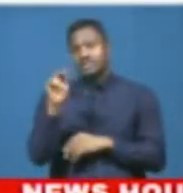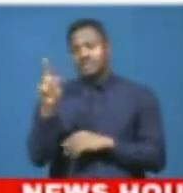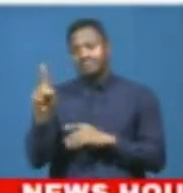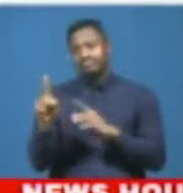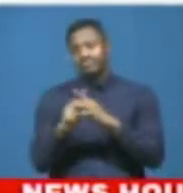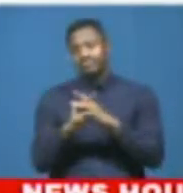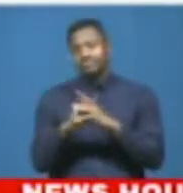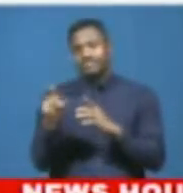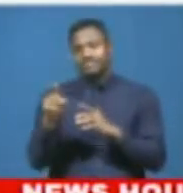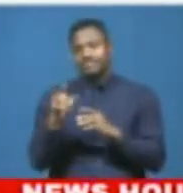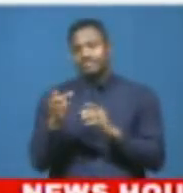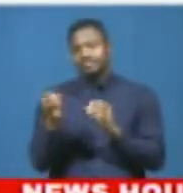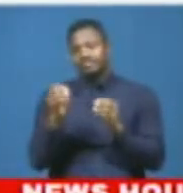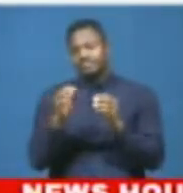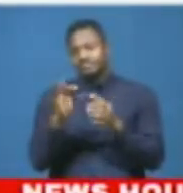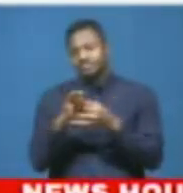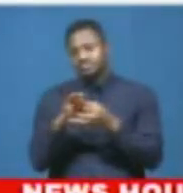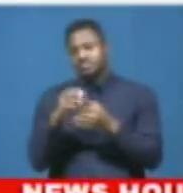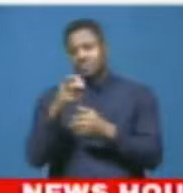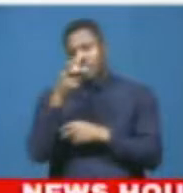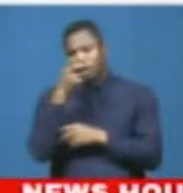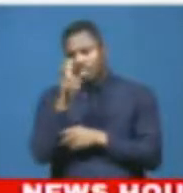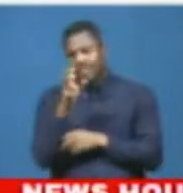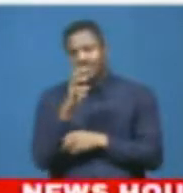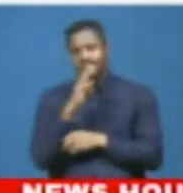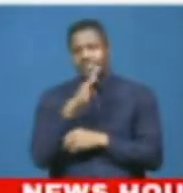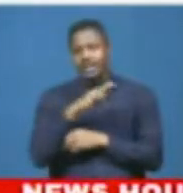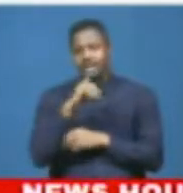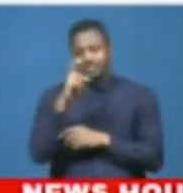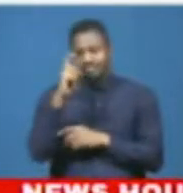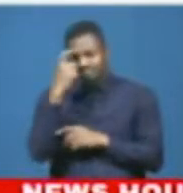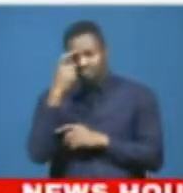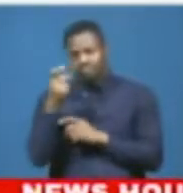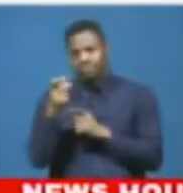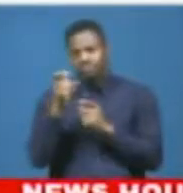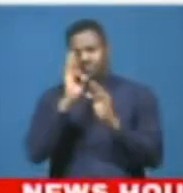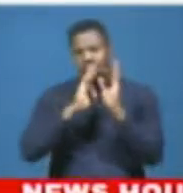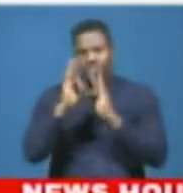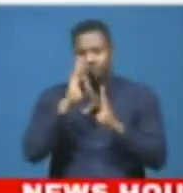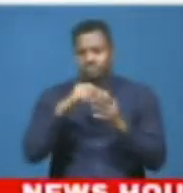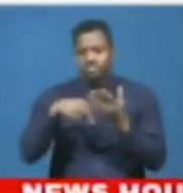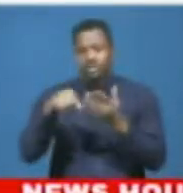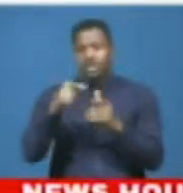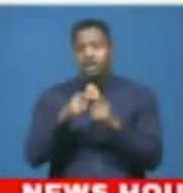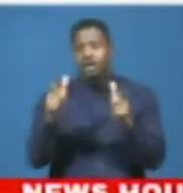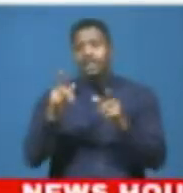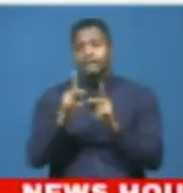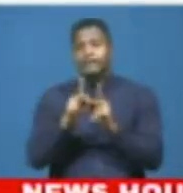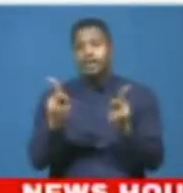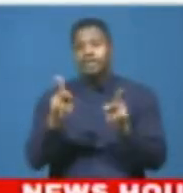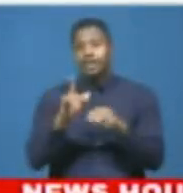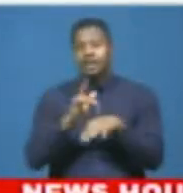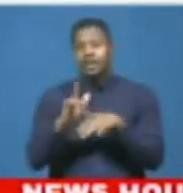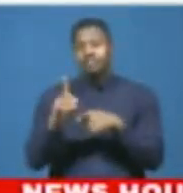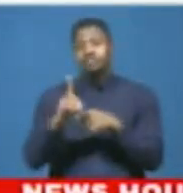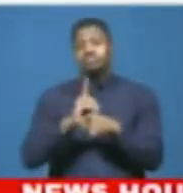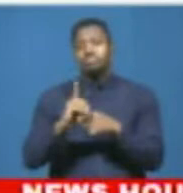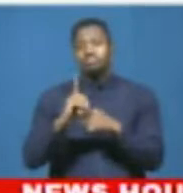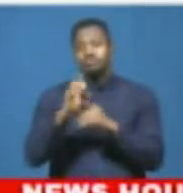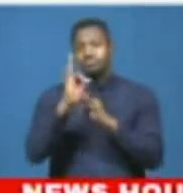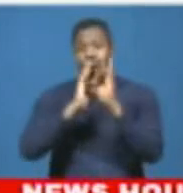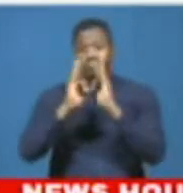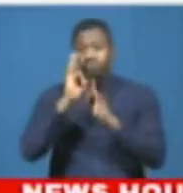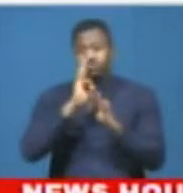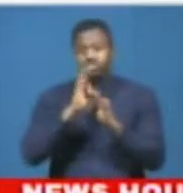a combination of corruption, bad governance, frustration among the general public, and lack of discipline and frustrations within